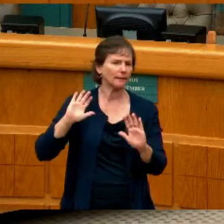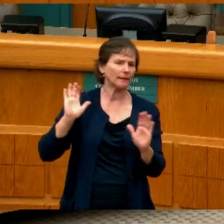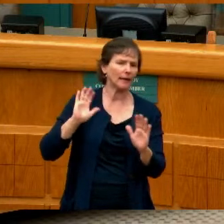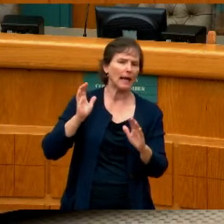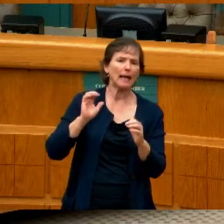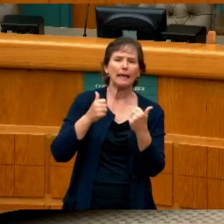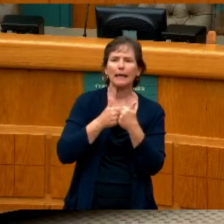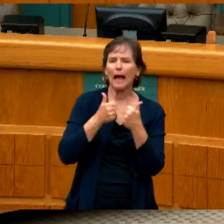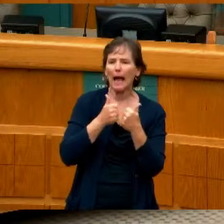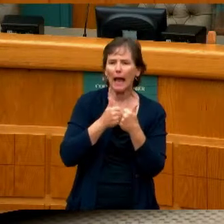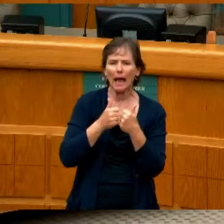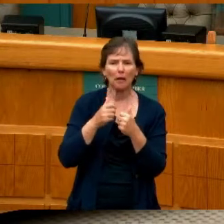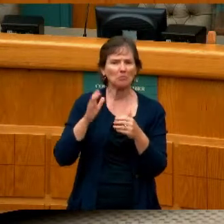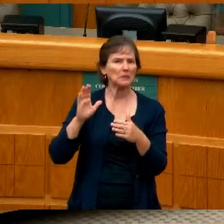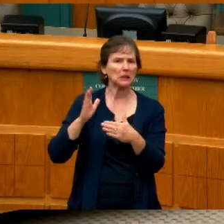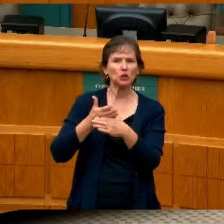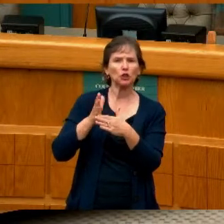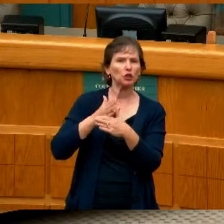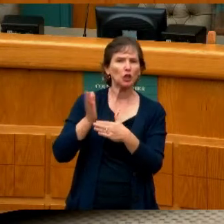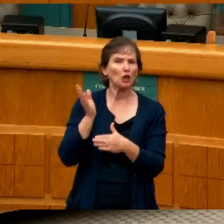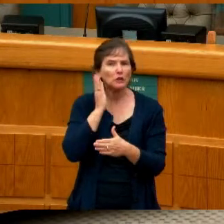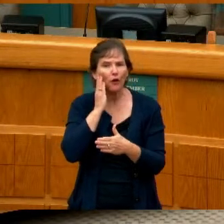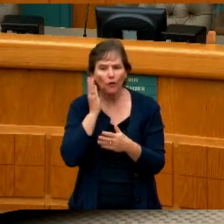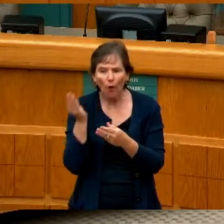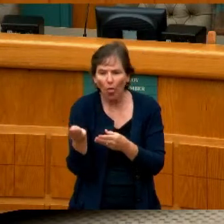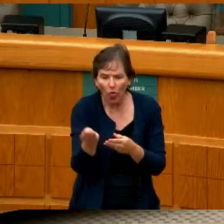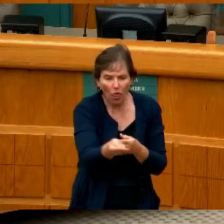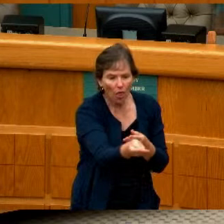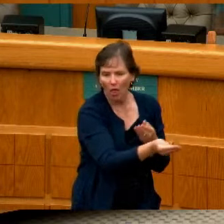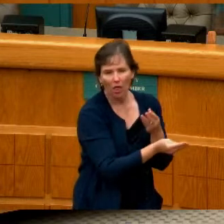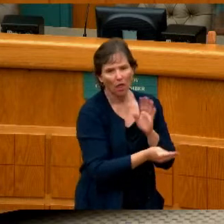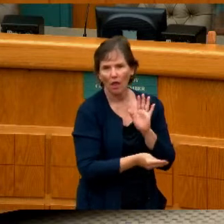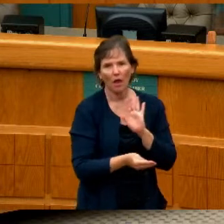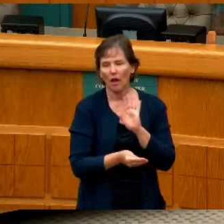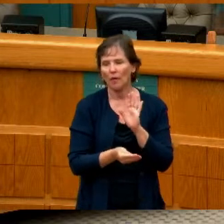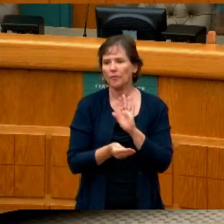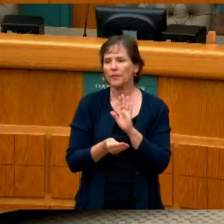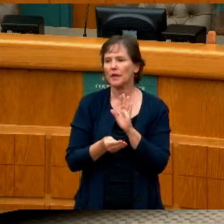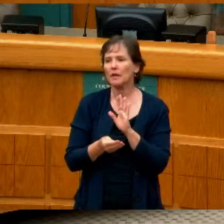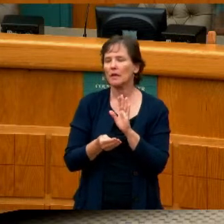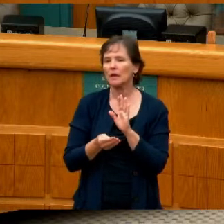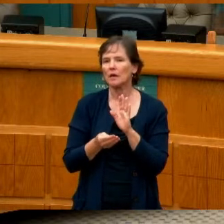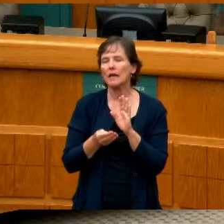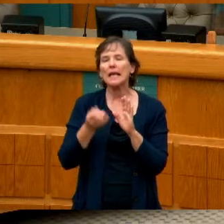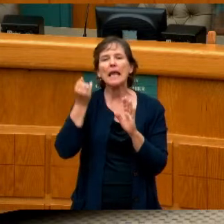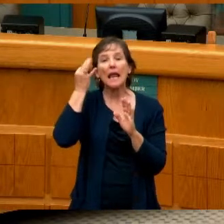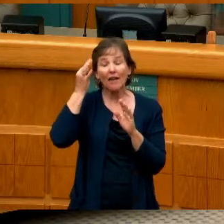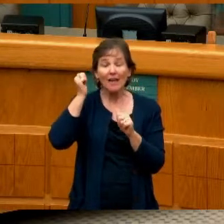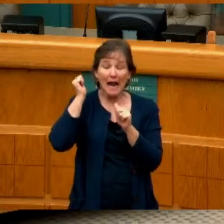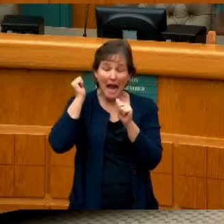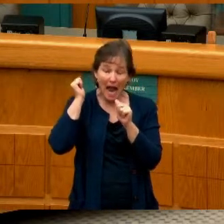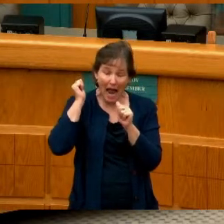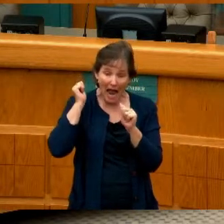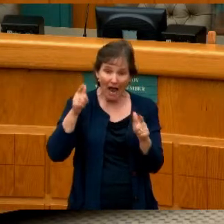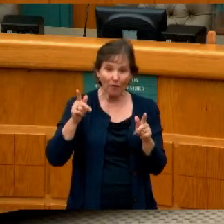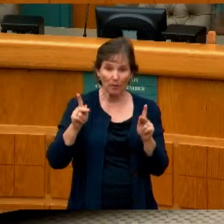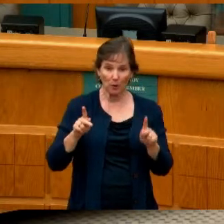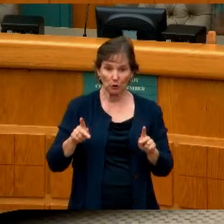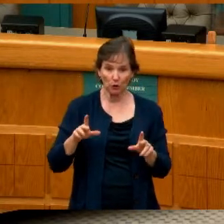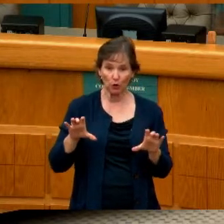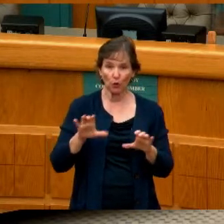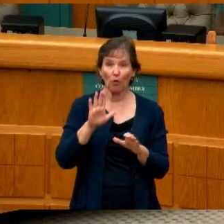discourage behaviors such as hugging and singing and playing games that involve sharing one cell phone and passing it around, and